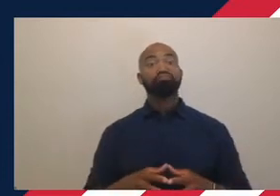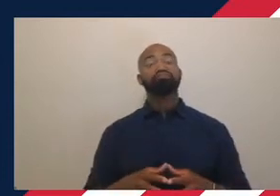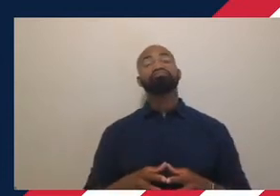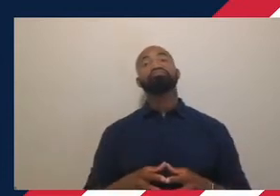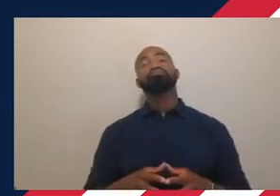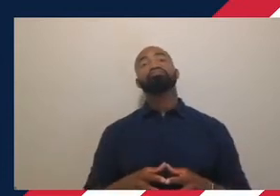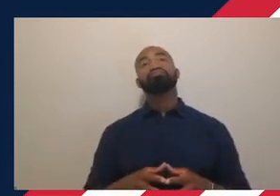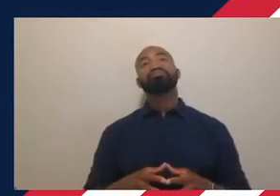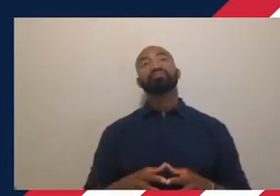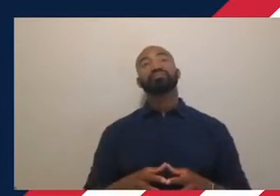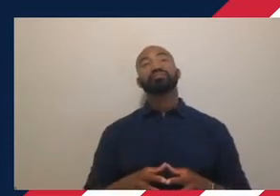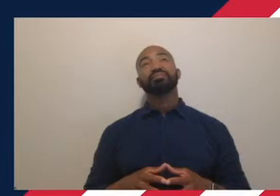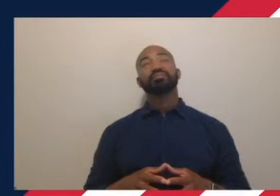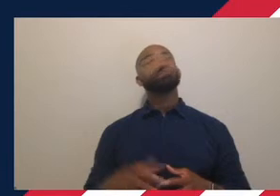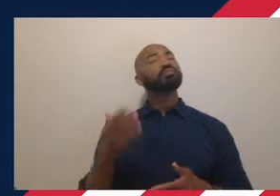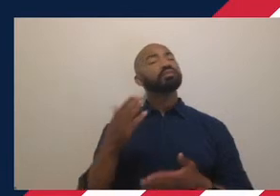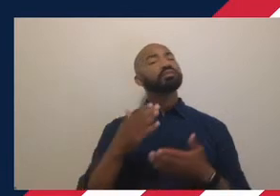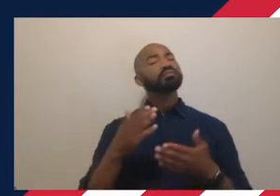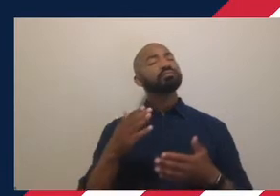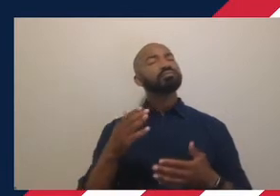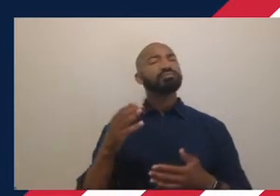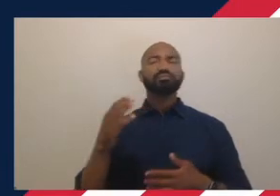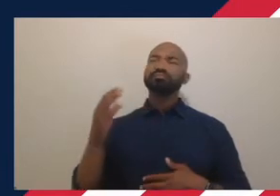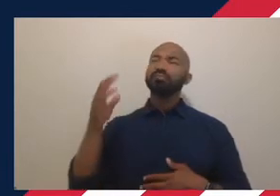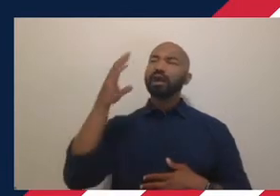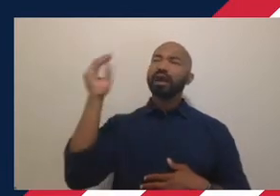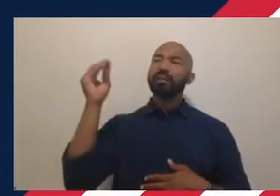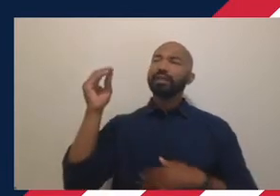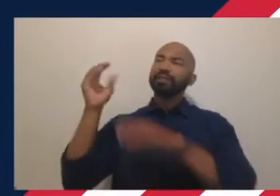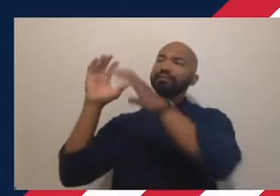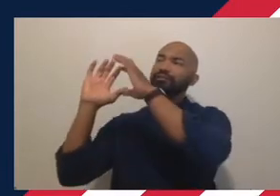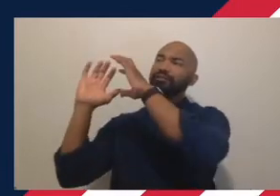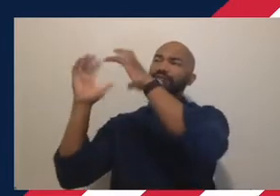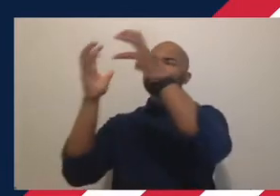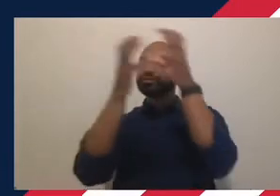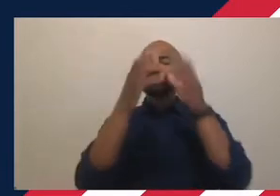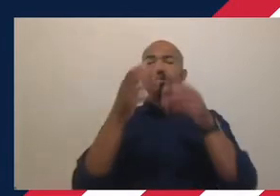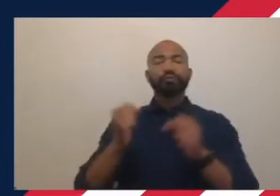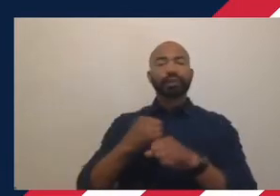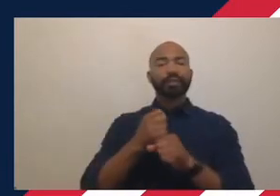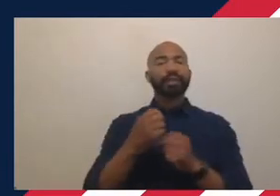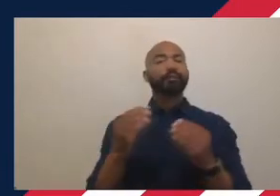some of the employers have tried to make it much safer by putting up